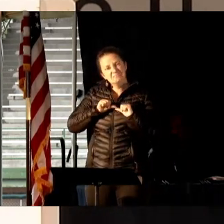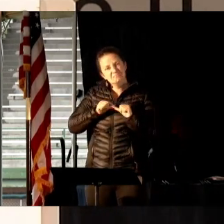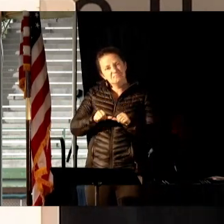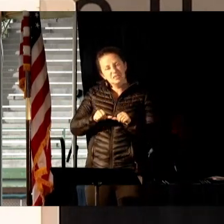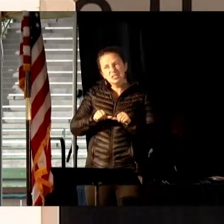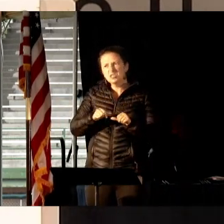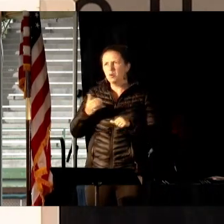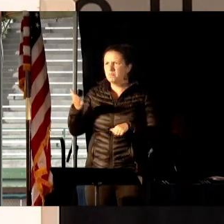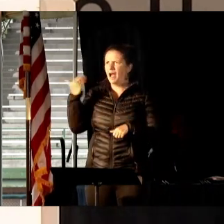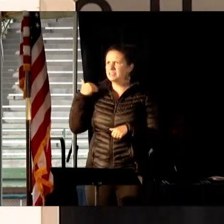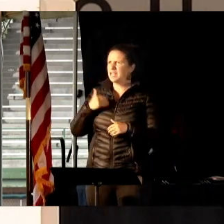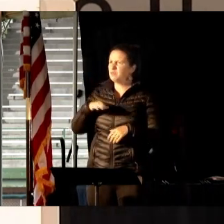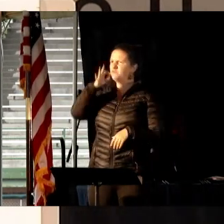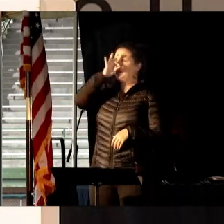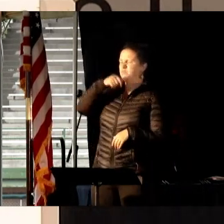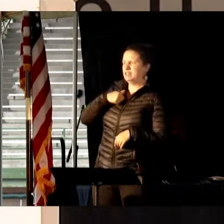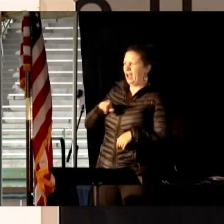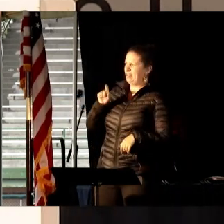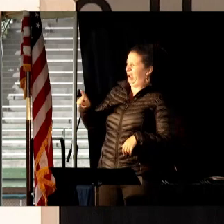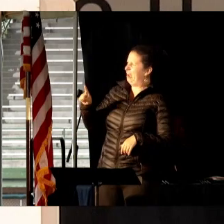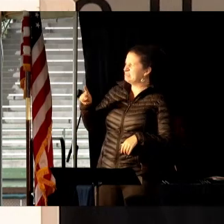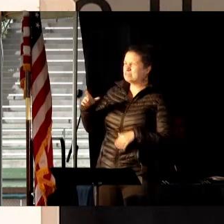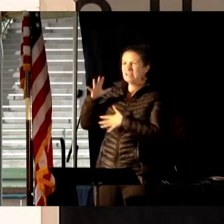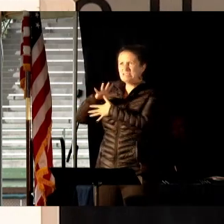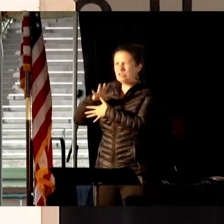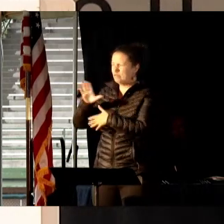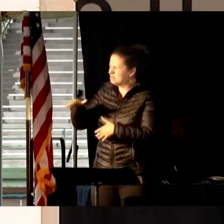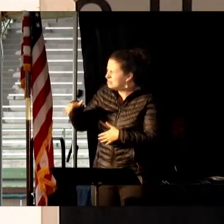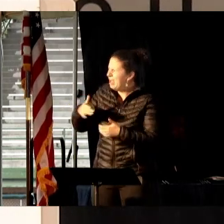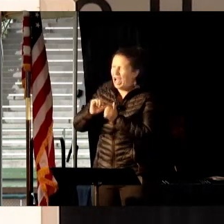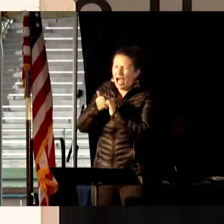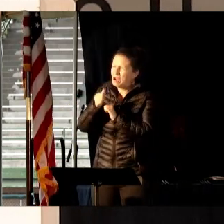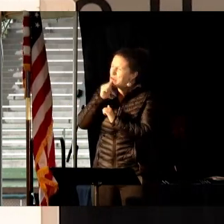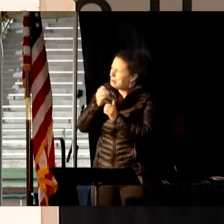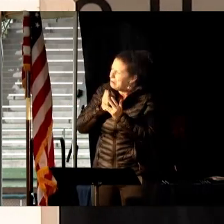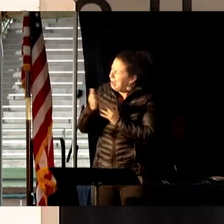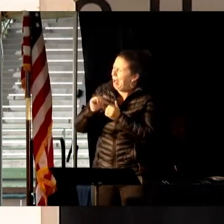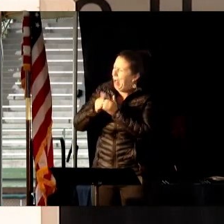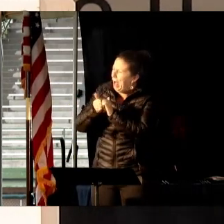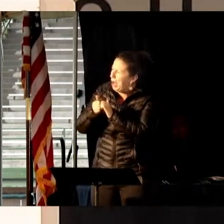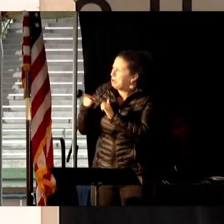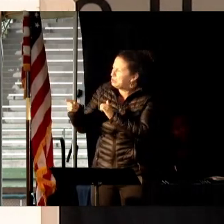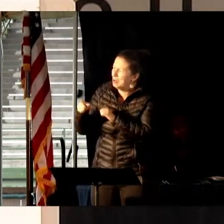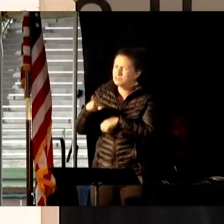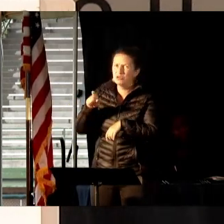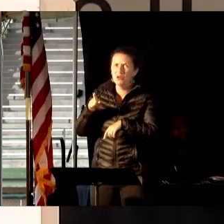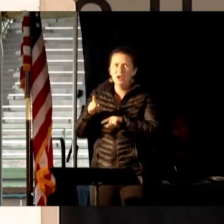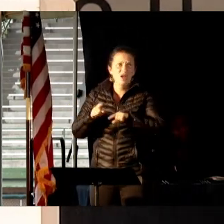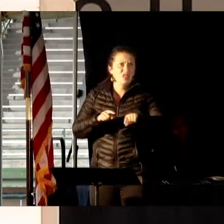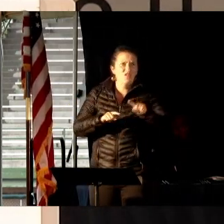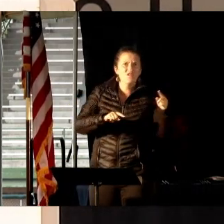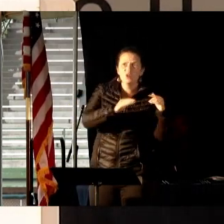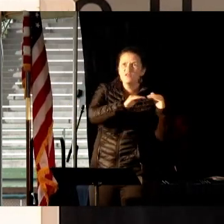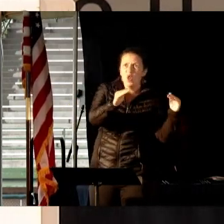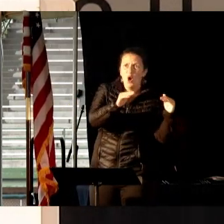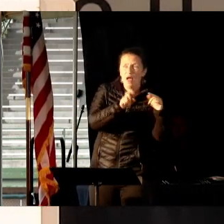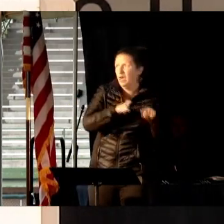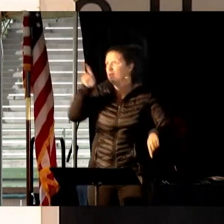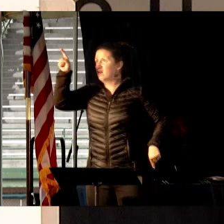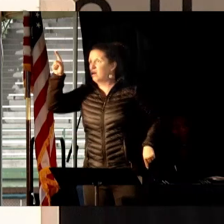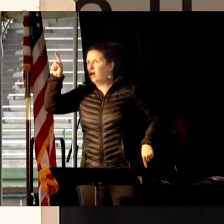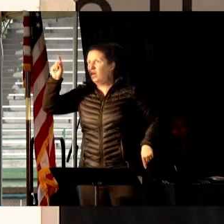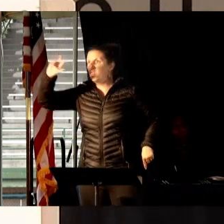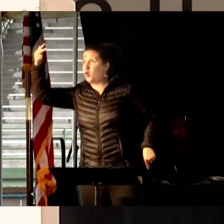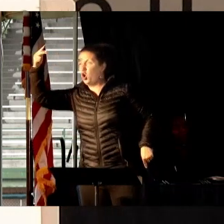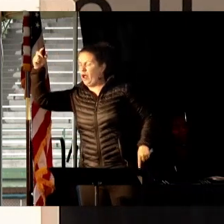it every day? First period, first floor, second period, third floor, you might end up in the fifth. You don't know. And so they simply looked